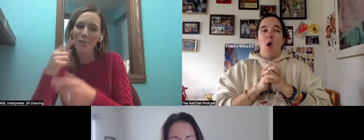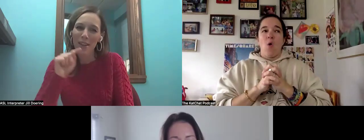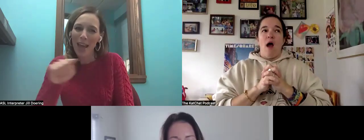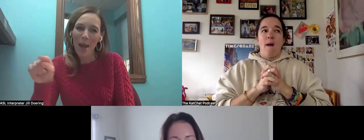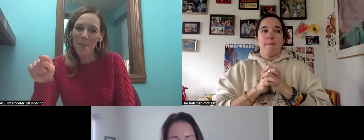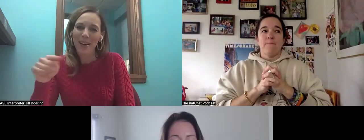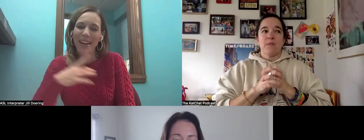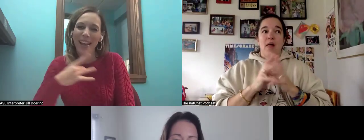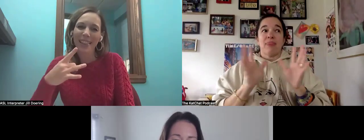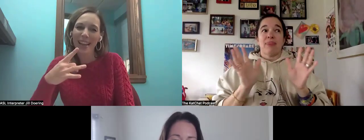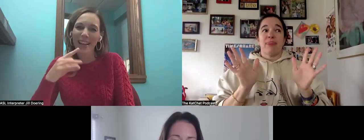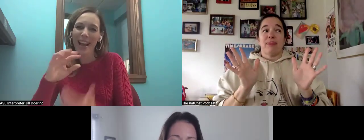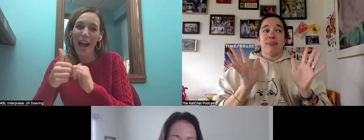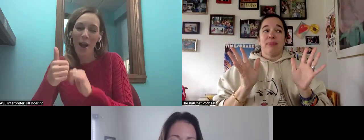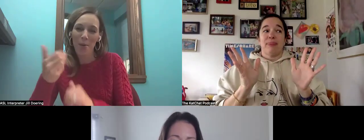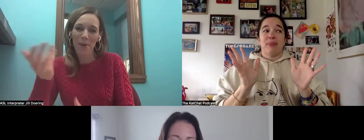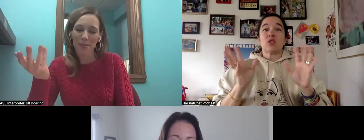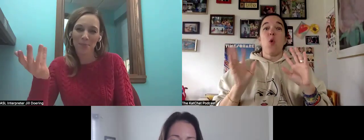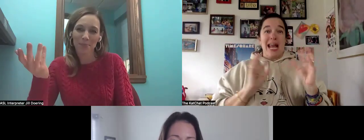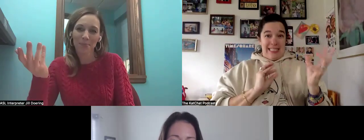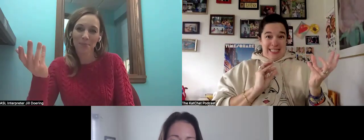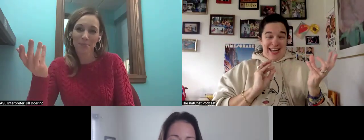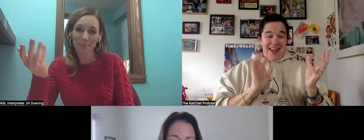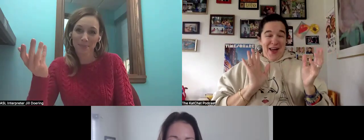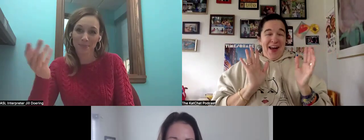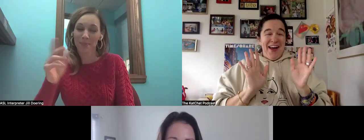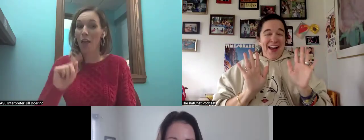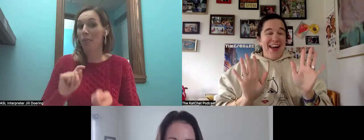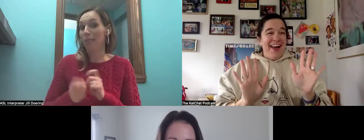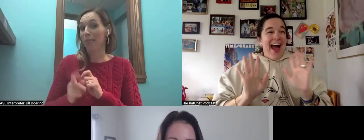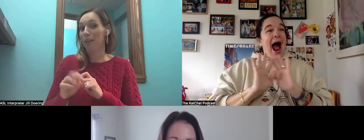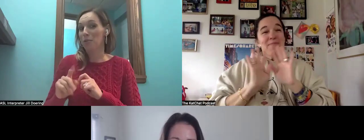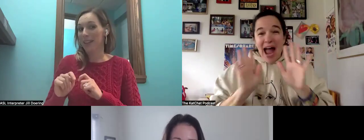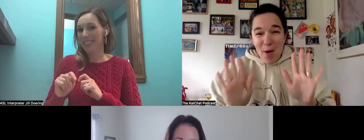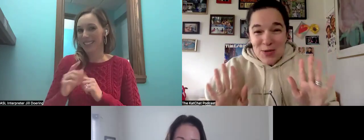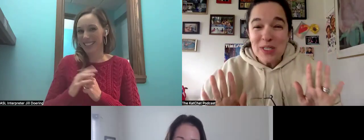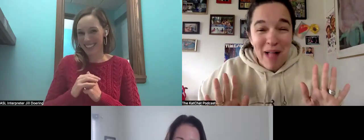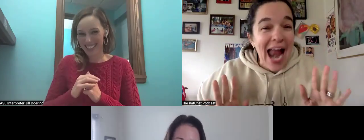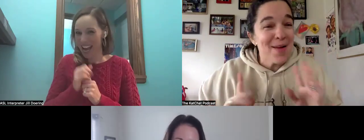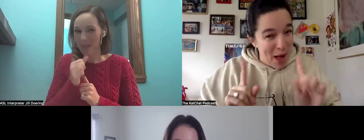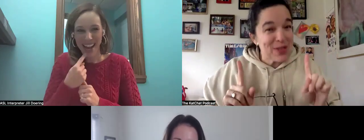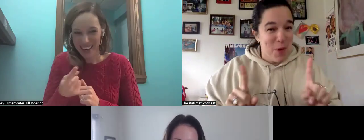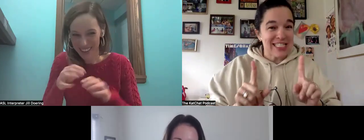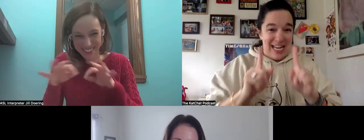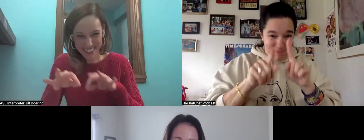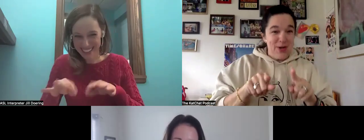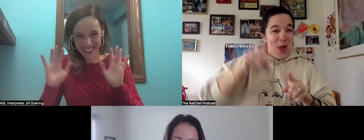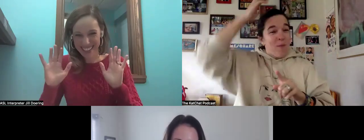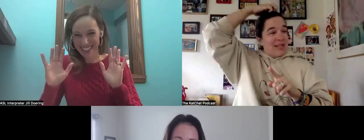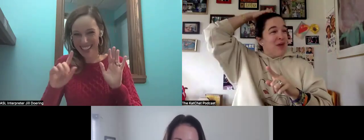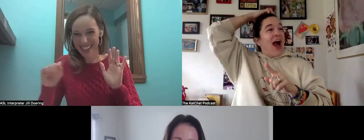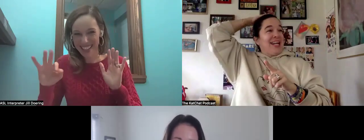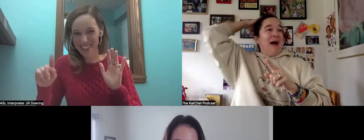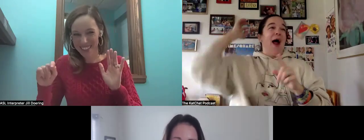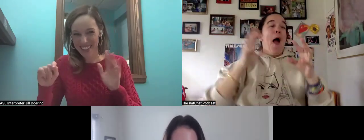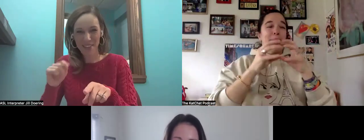how the twist I'm not going to explain what the trick is, but you know what